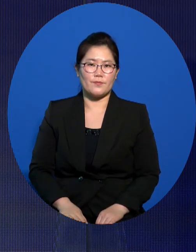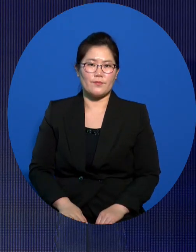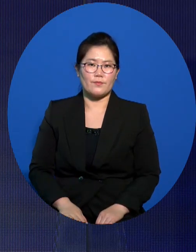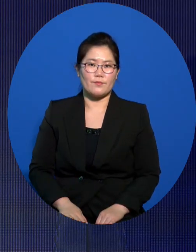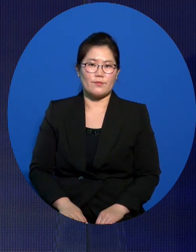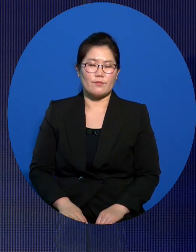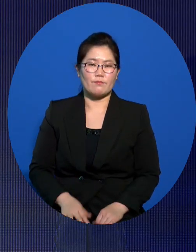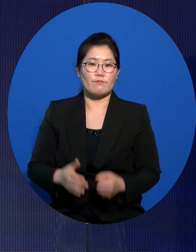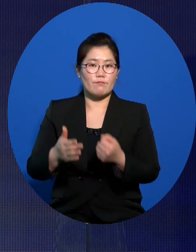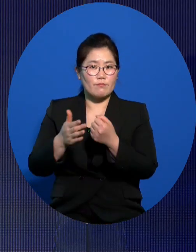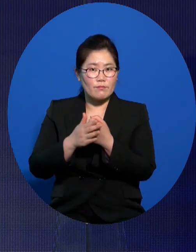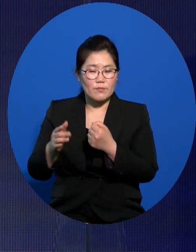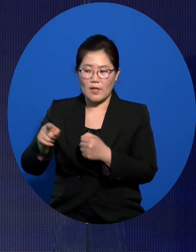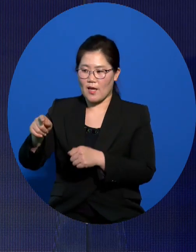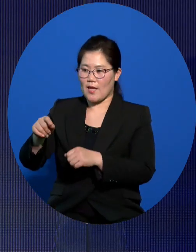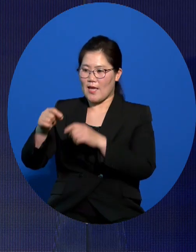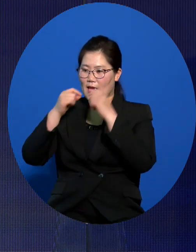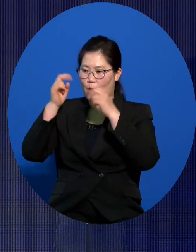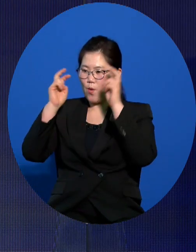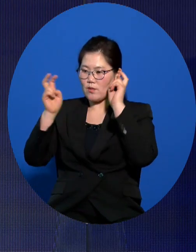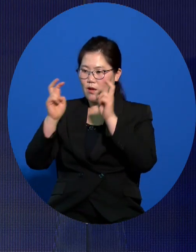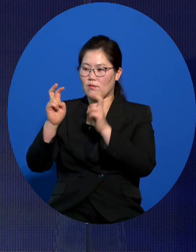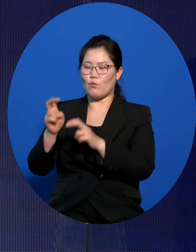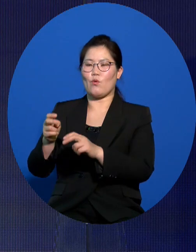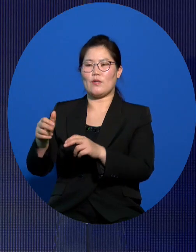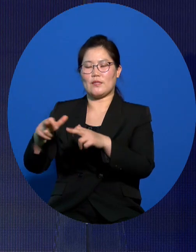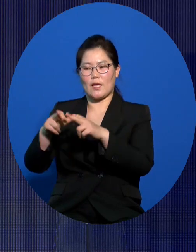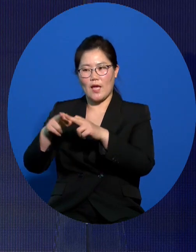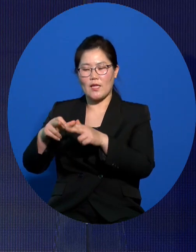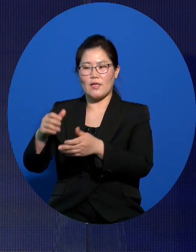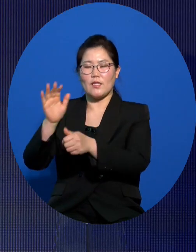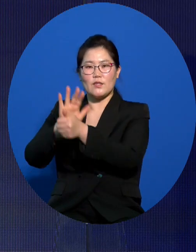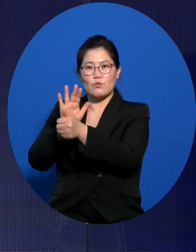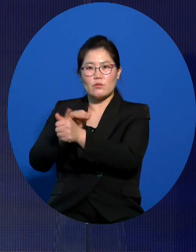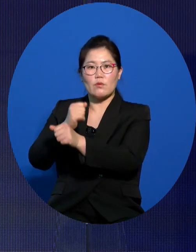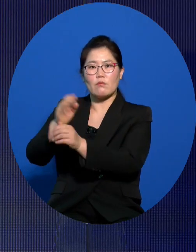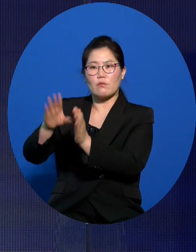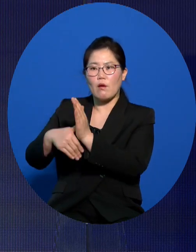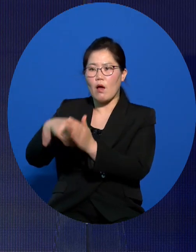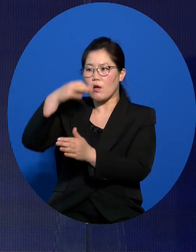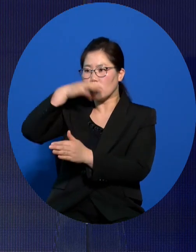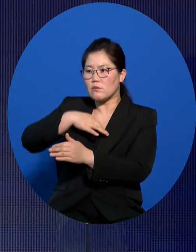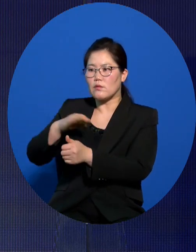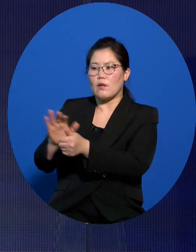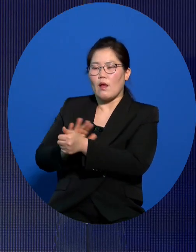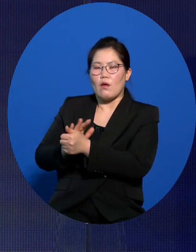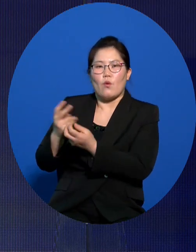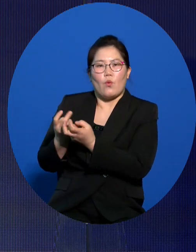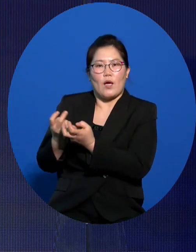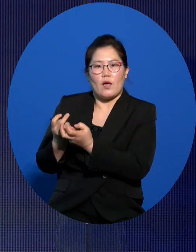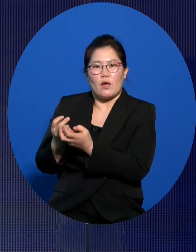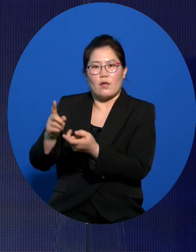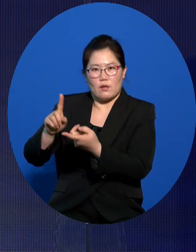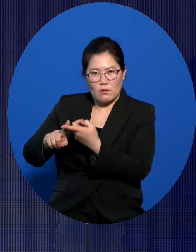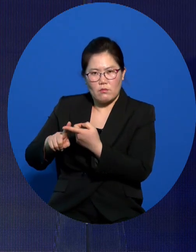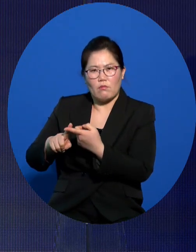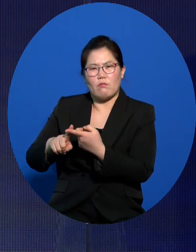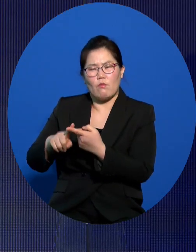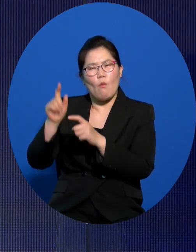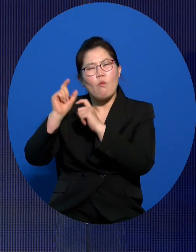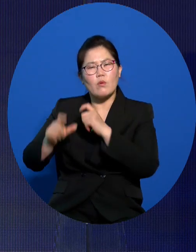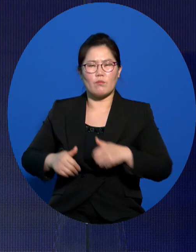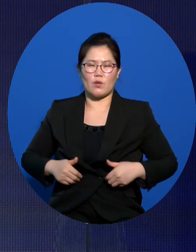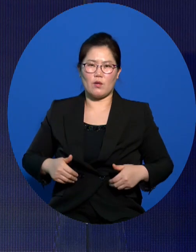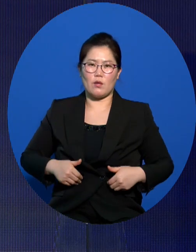and that's why we need the platform to support this. Of course, we're in the private sector, so we do have to think about